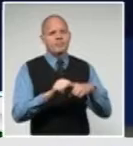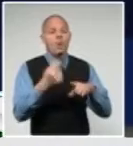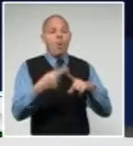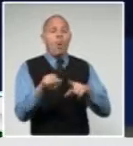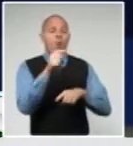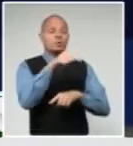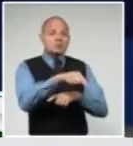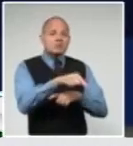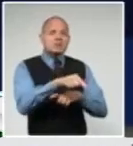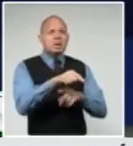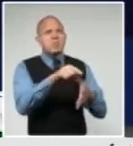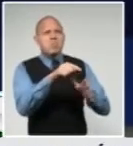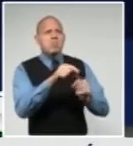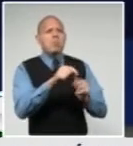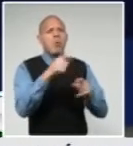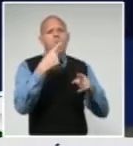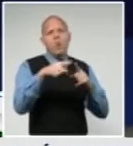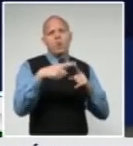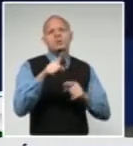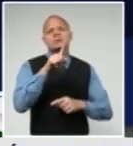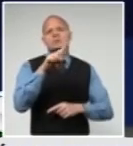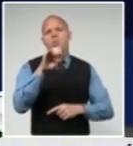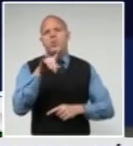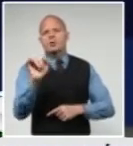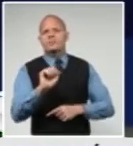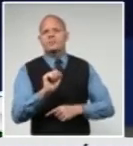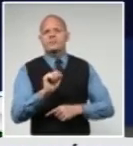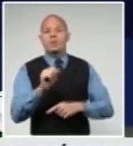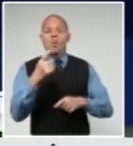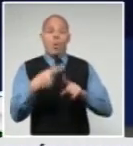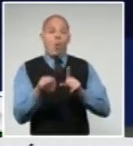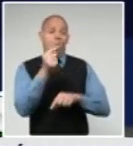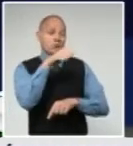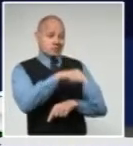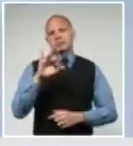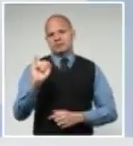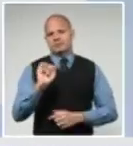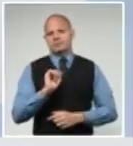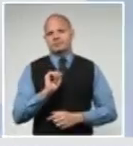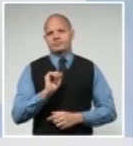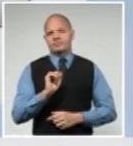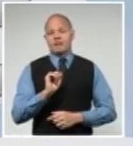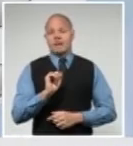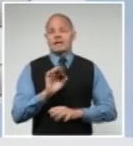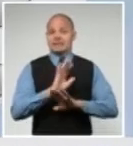Lab. As a result of the analysis and processing of these